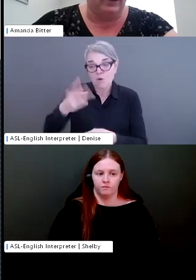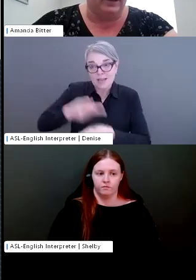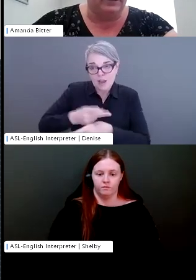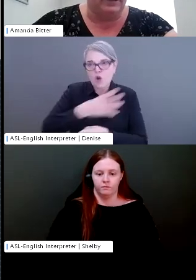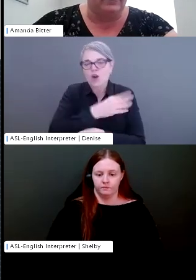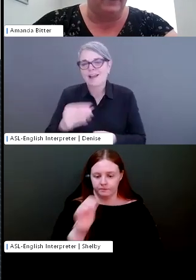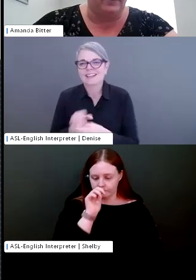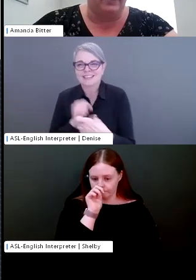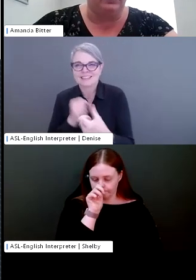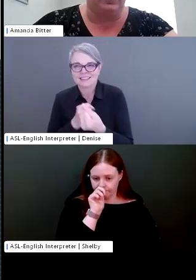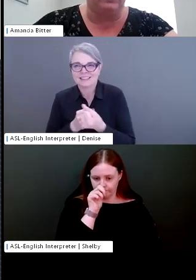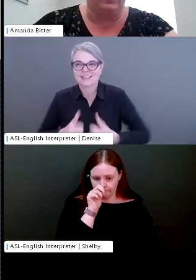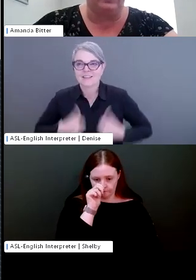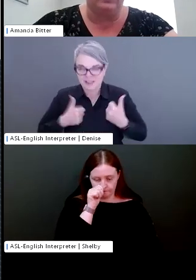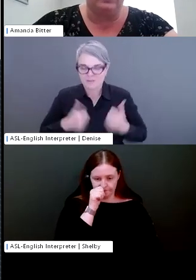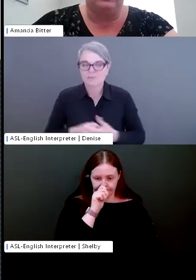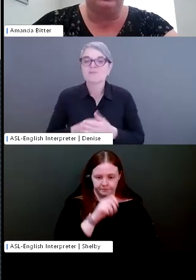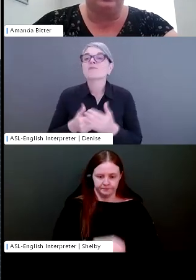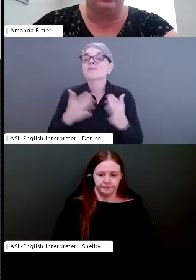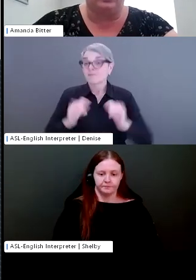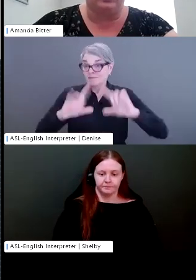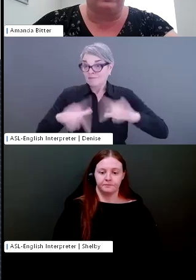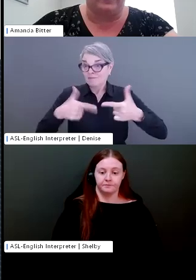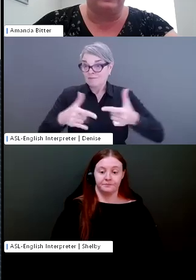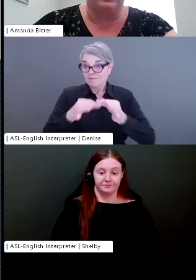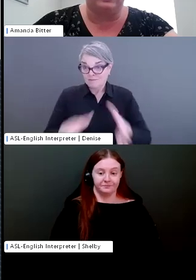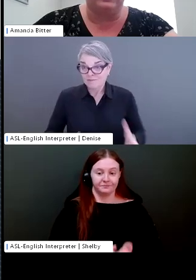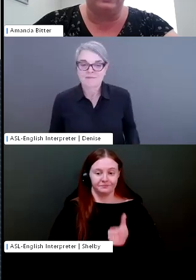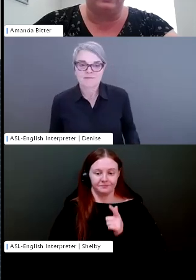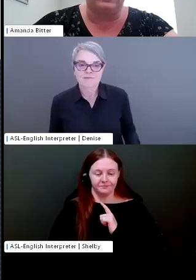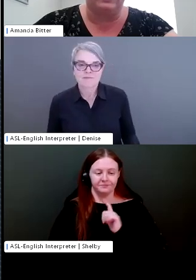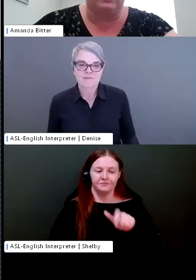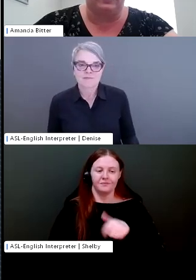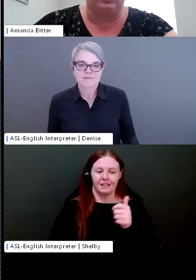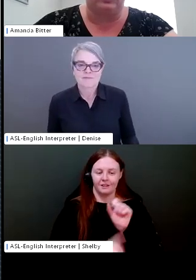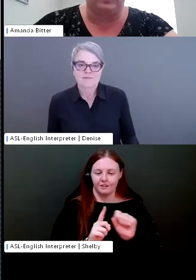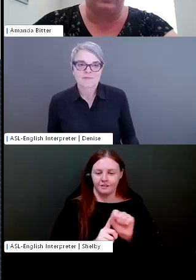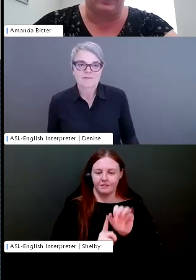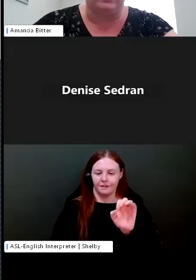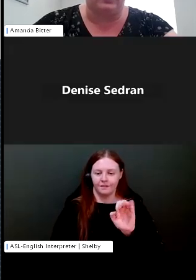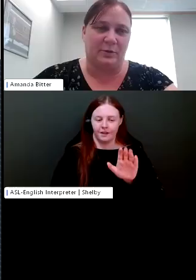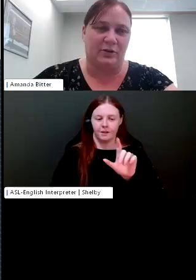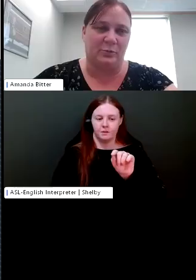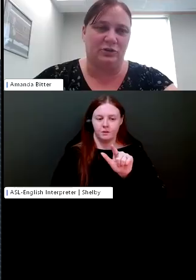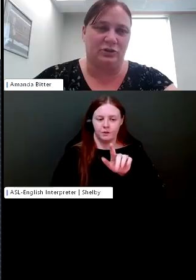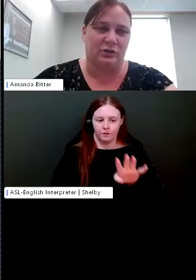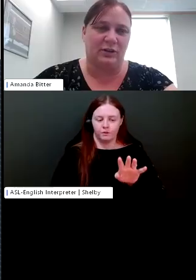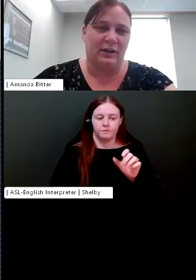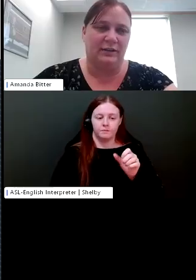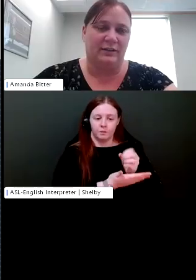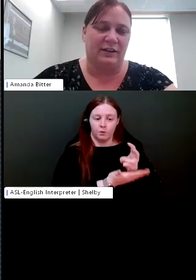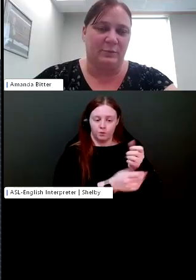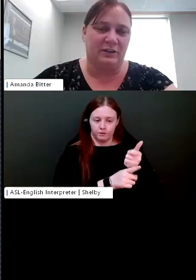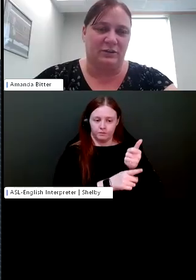So here's another case that I had, February of 24. A support worker advises police that they received information from a client that her partner pushed